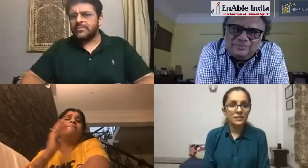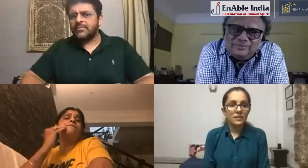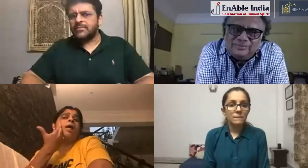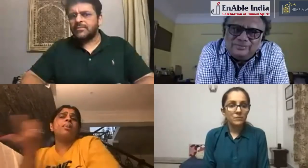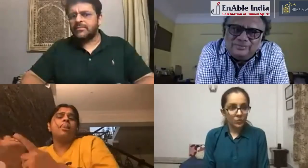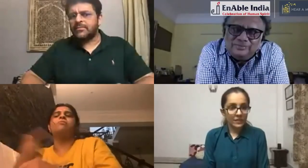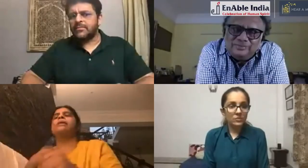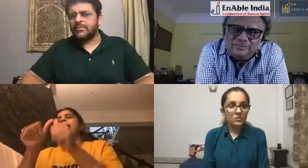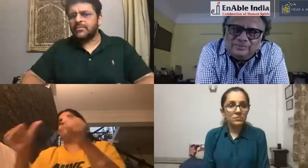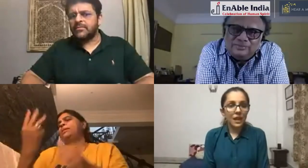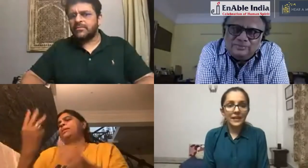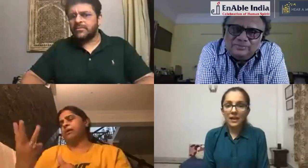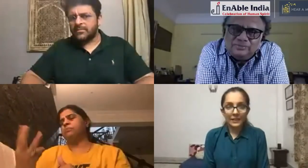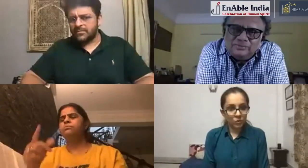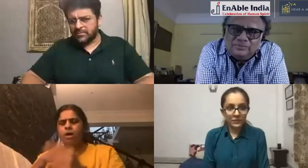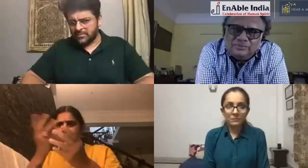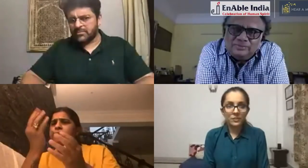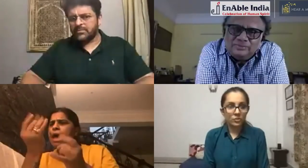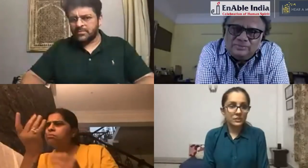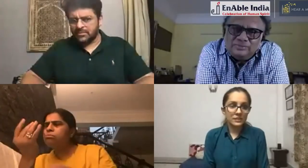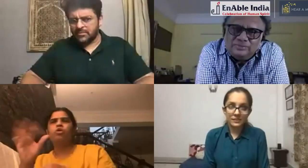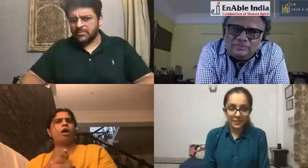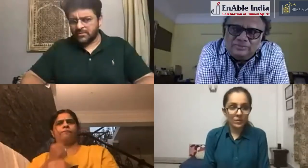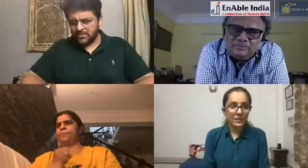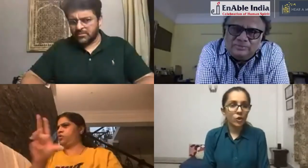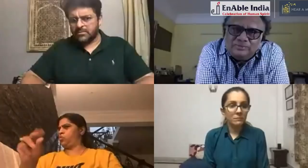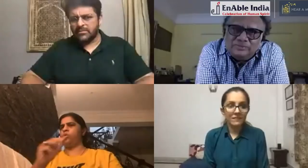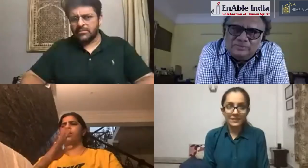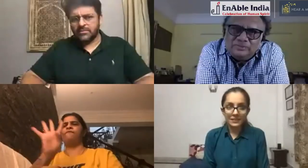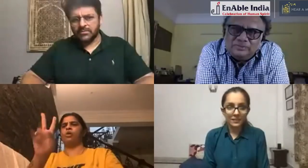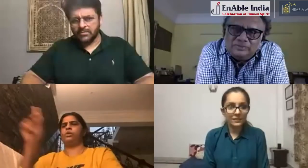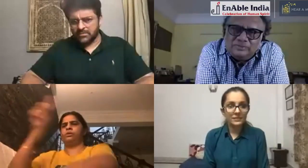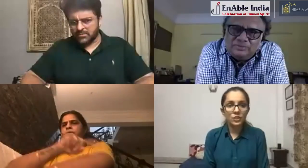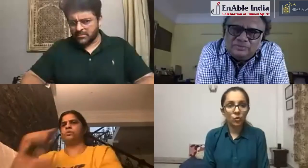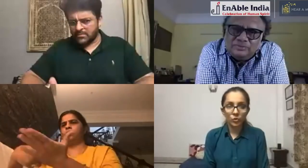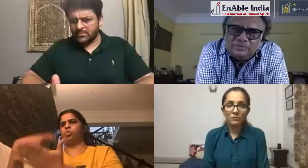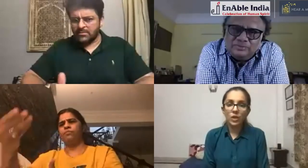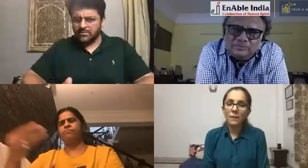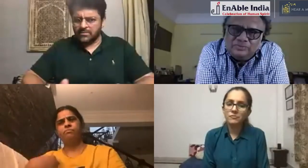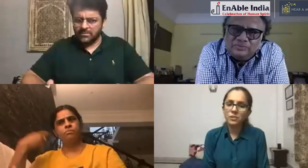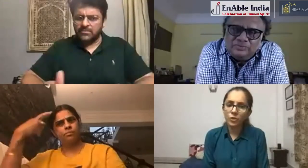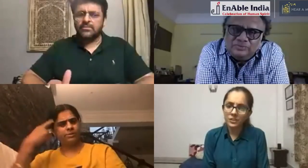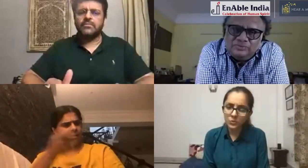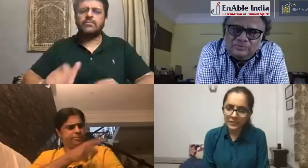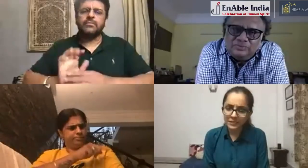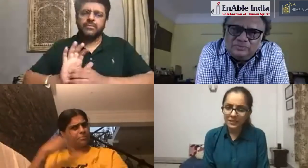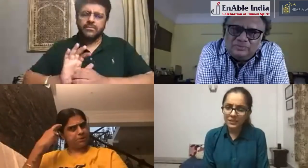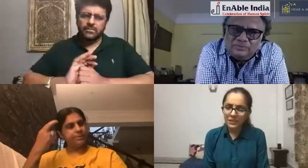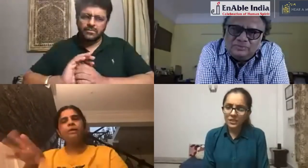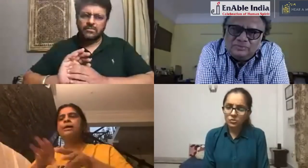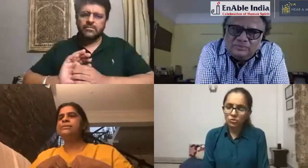disability. When I told them that, this is when I got my vaccine done, they said no, you have to come after 42